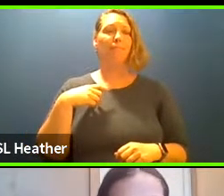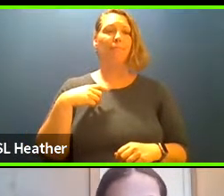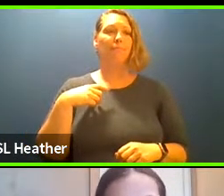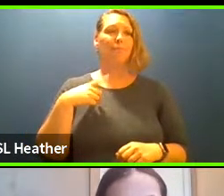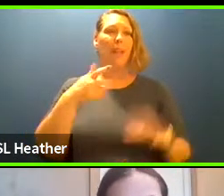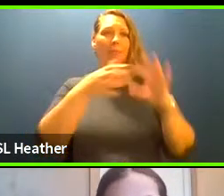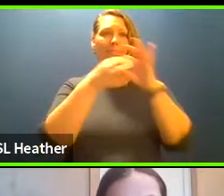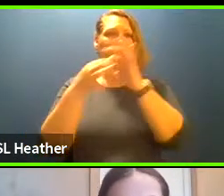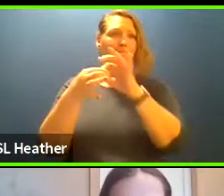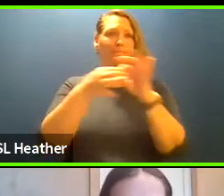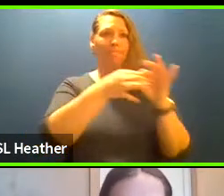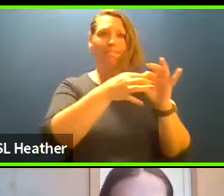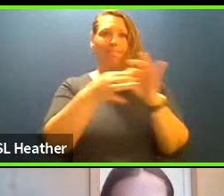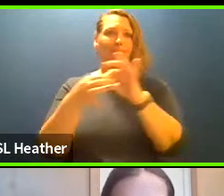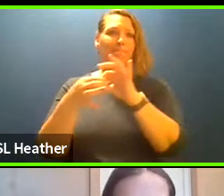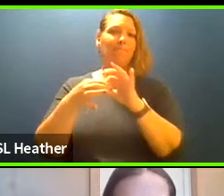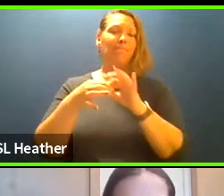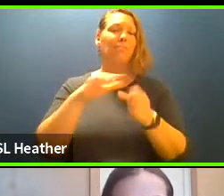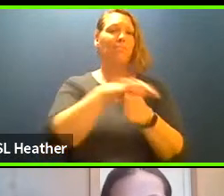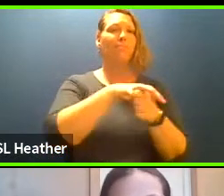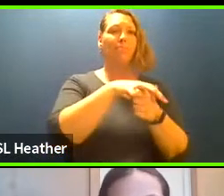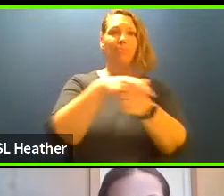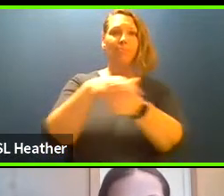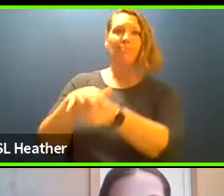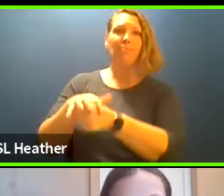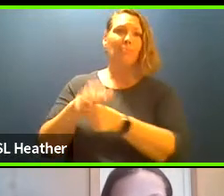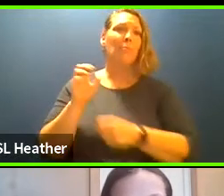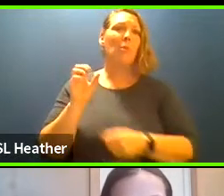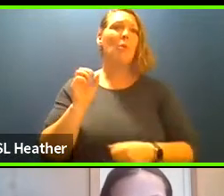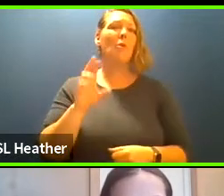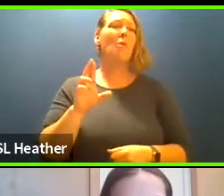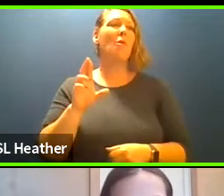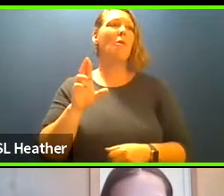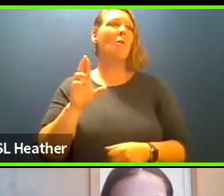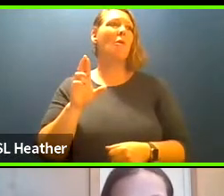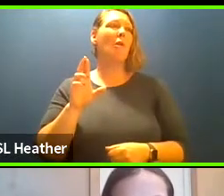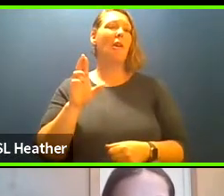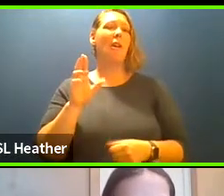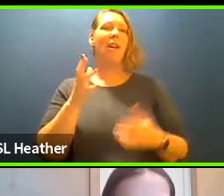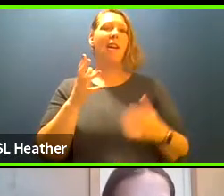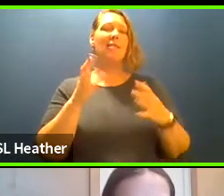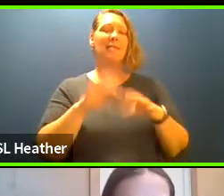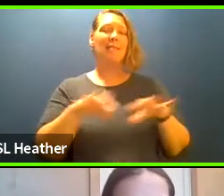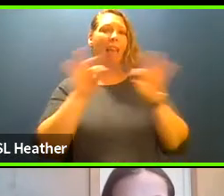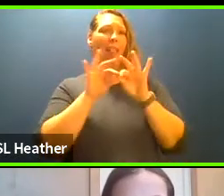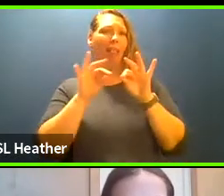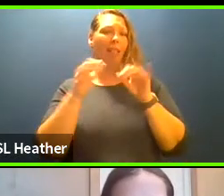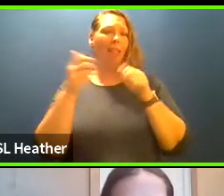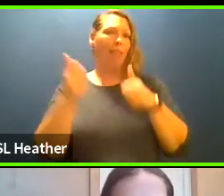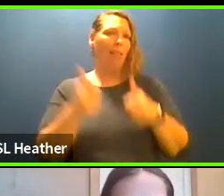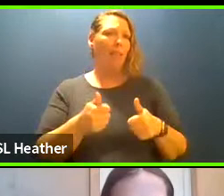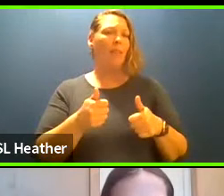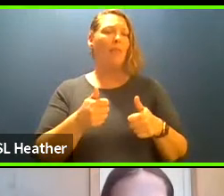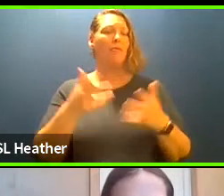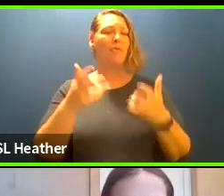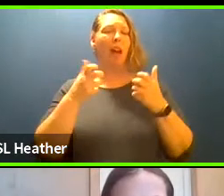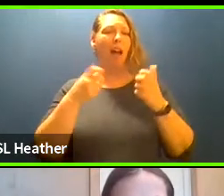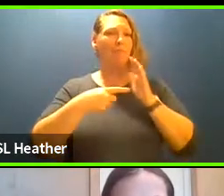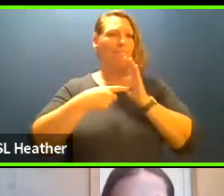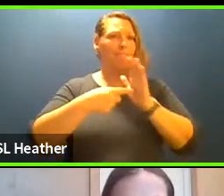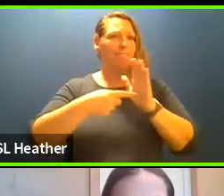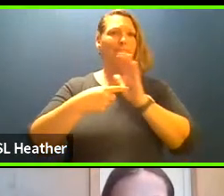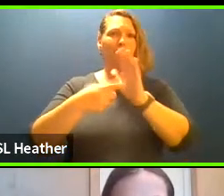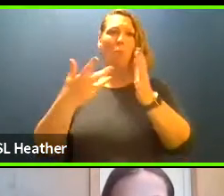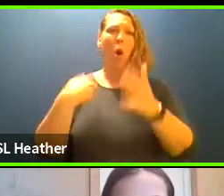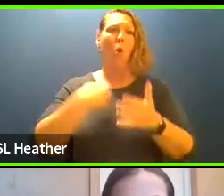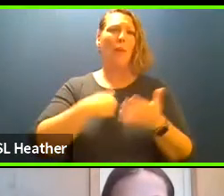correlations geographically or otherwise, or kind of key disparities. And so drilling in on some of the examples that we